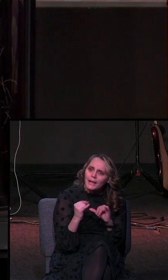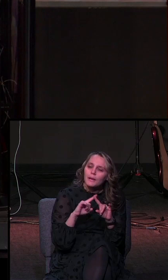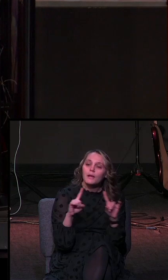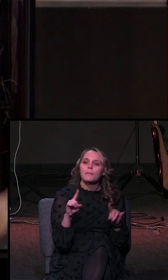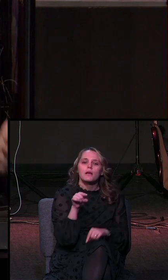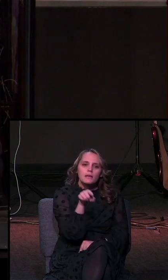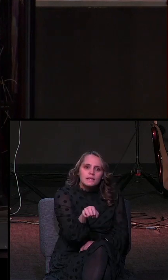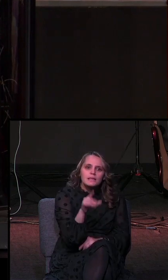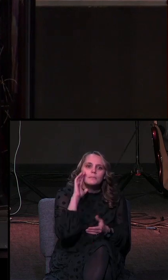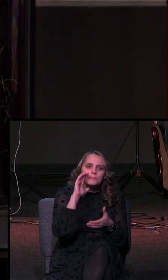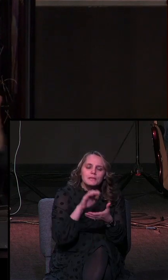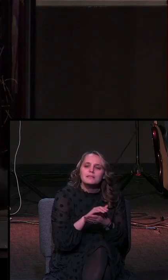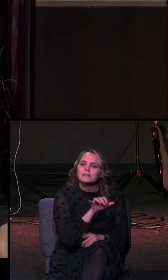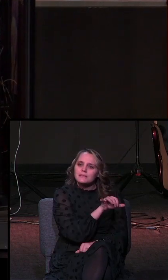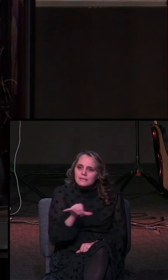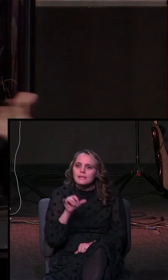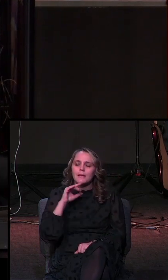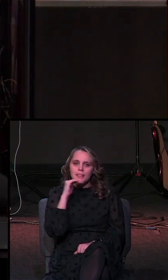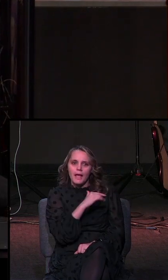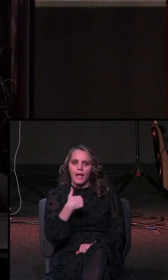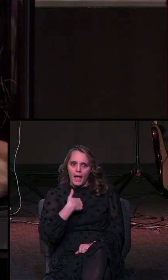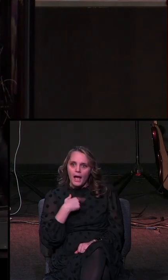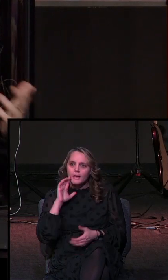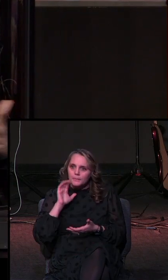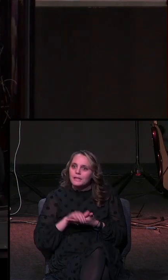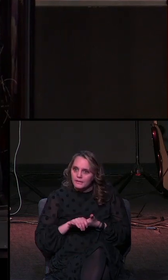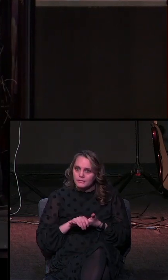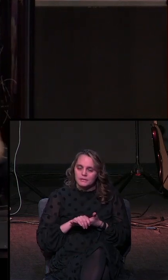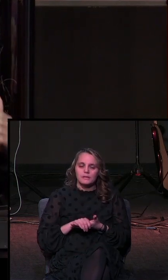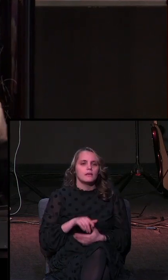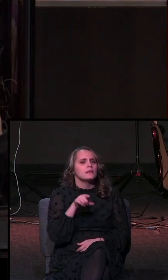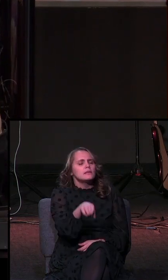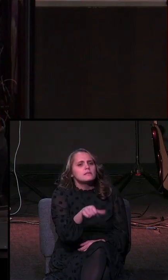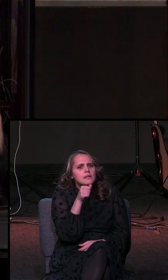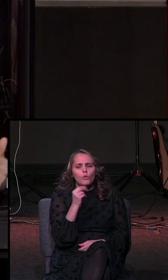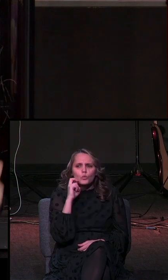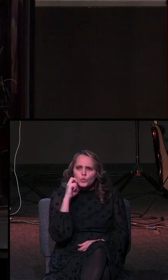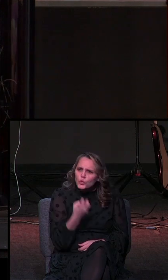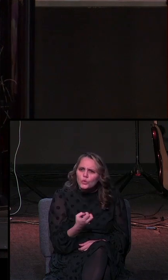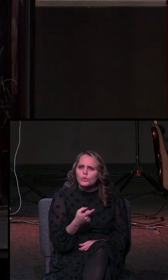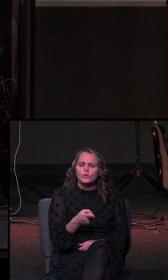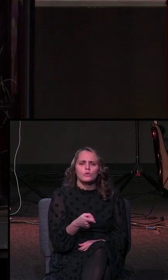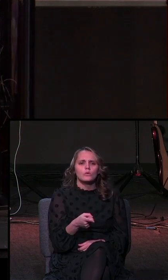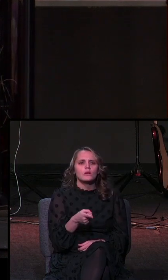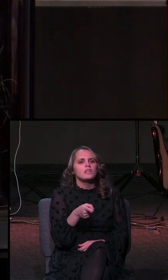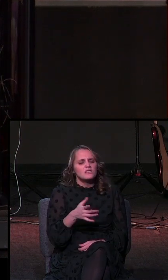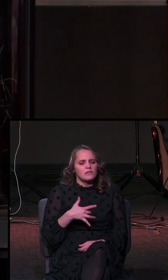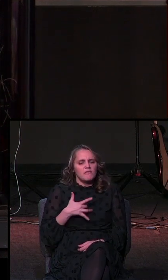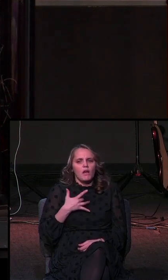isn't rude. He's not, you know, indifferent. He's not uncaring, all those things that he comes across as. This kid just believes he's